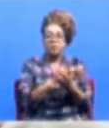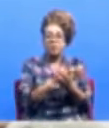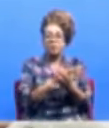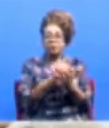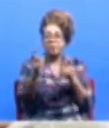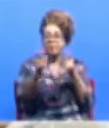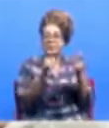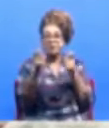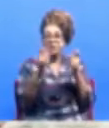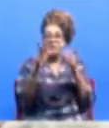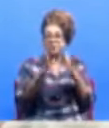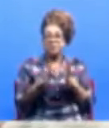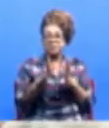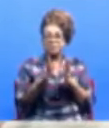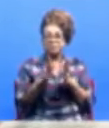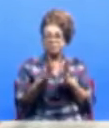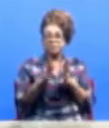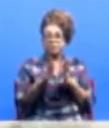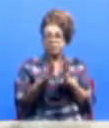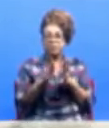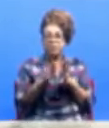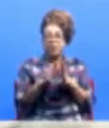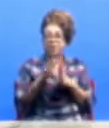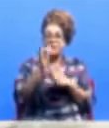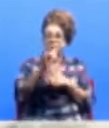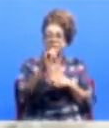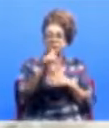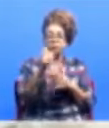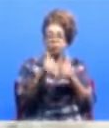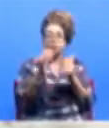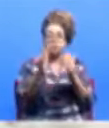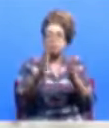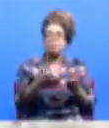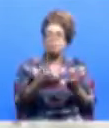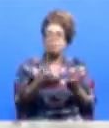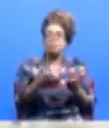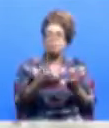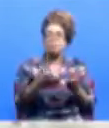managing director. And in the papers that we had submitted, we had submitted